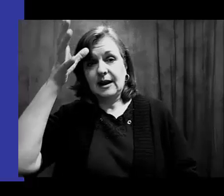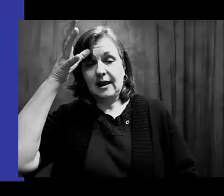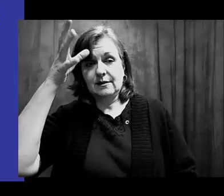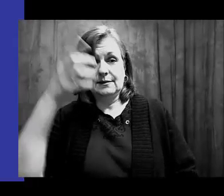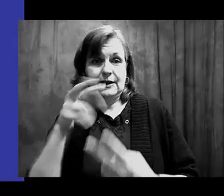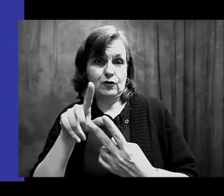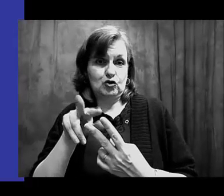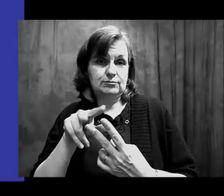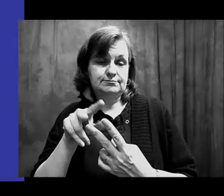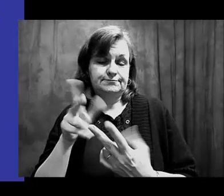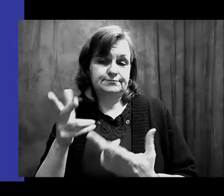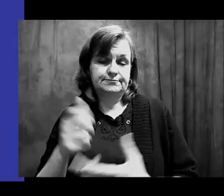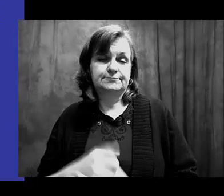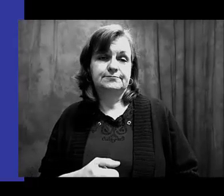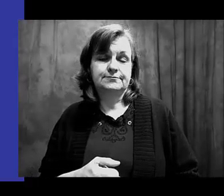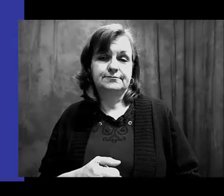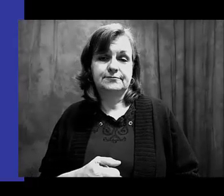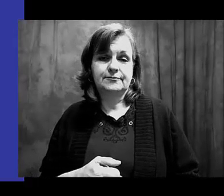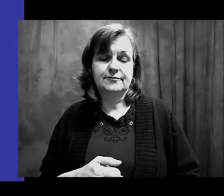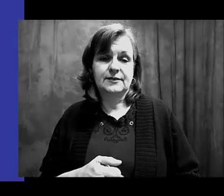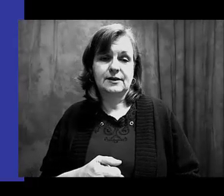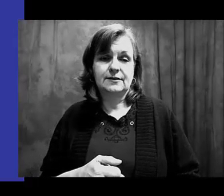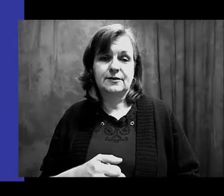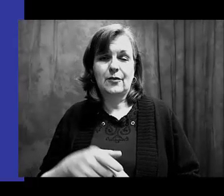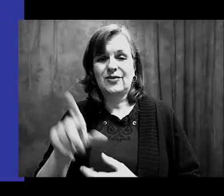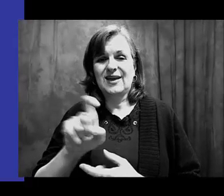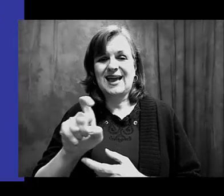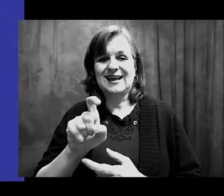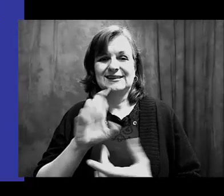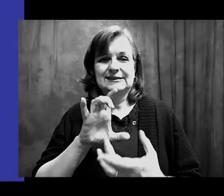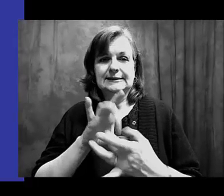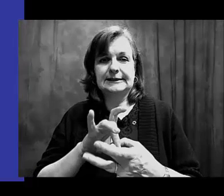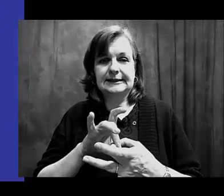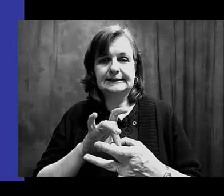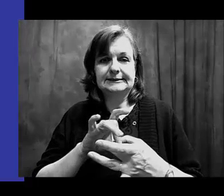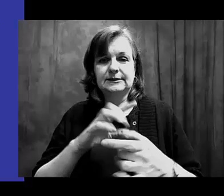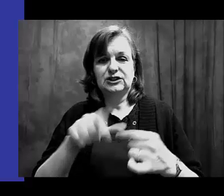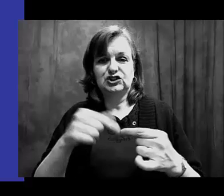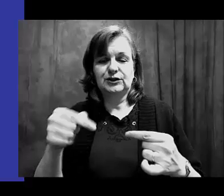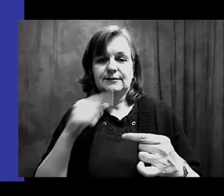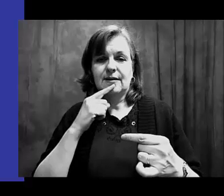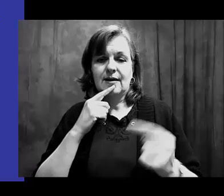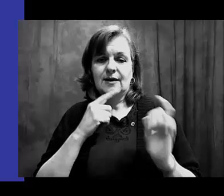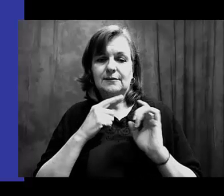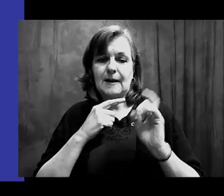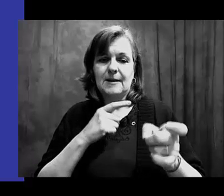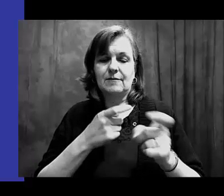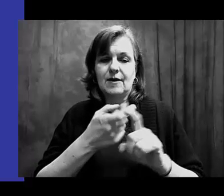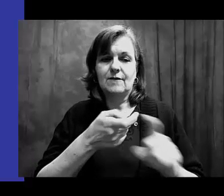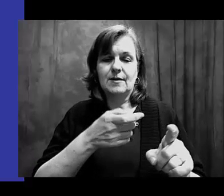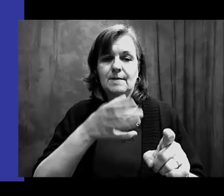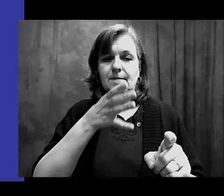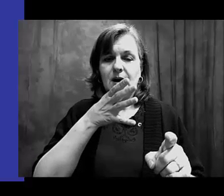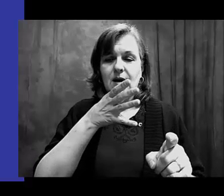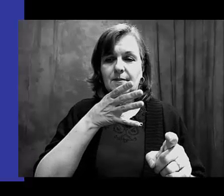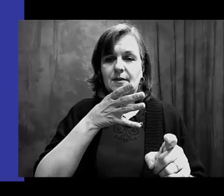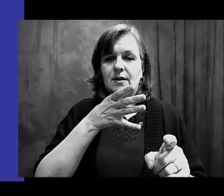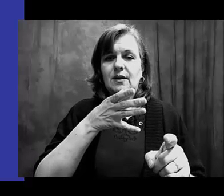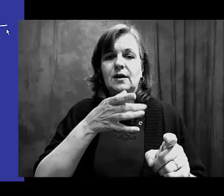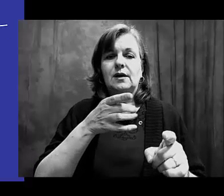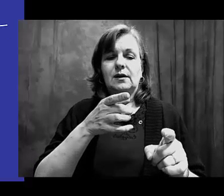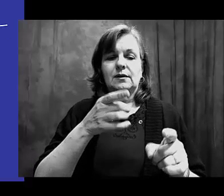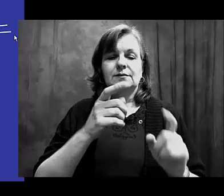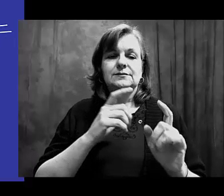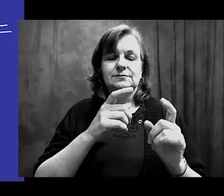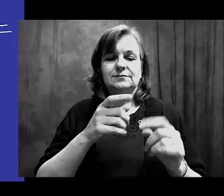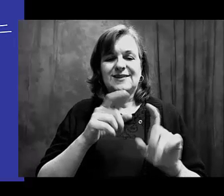we look at the X-linked genes being passed on from mom both to the son or daughter, because that's